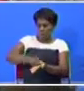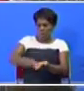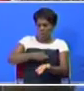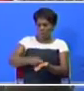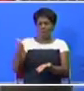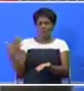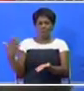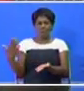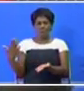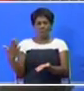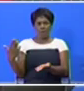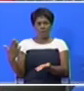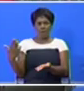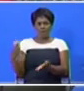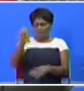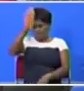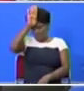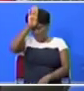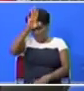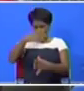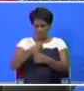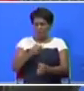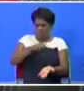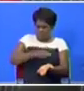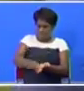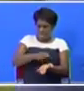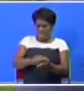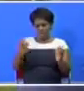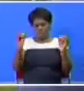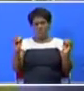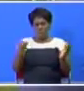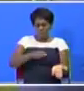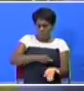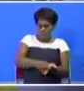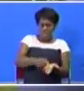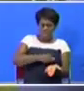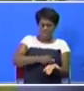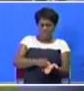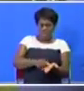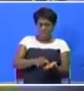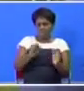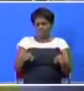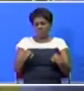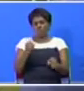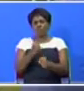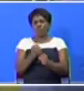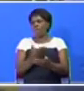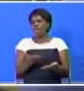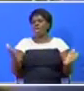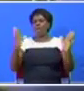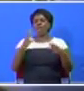papers. Al Ghurair firm of Dubai should not print these ballot papers. The printing could be done by